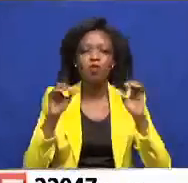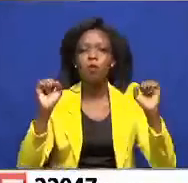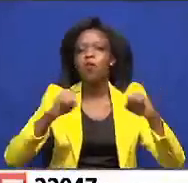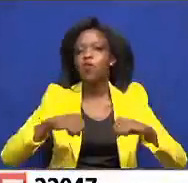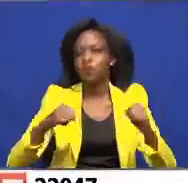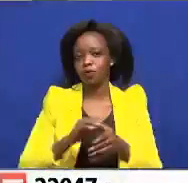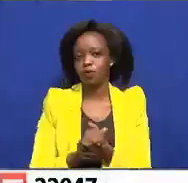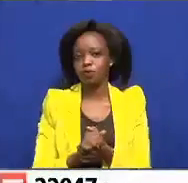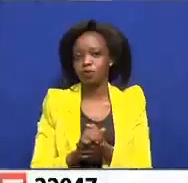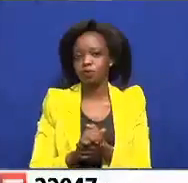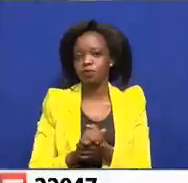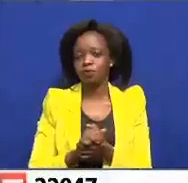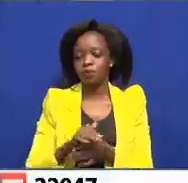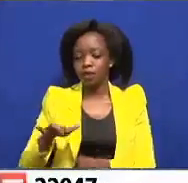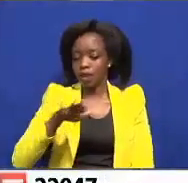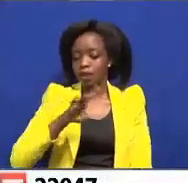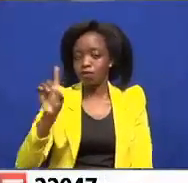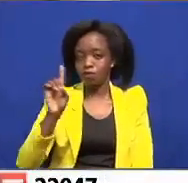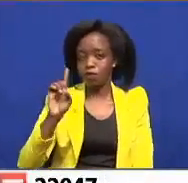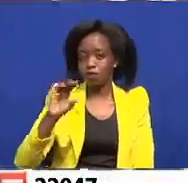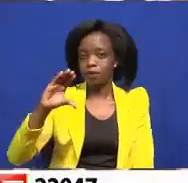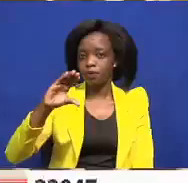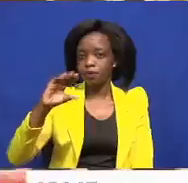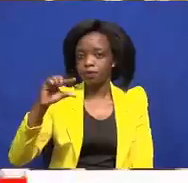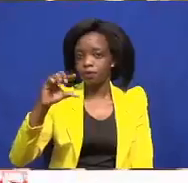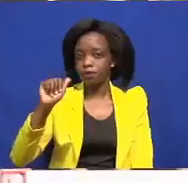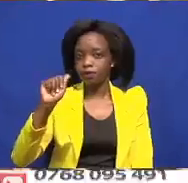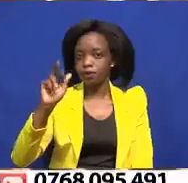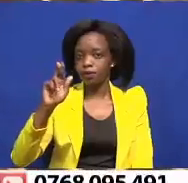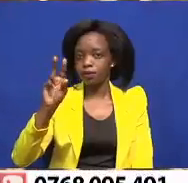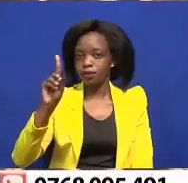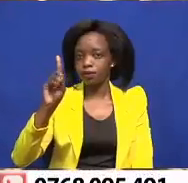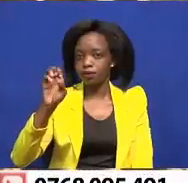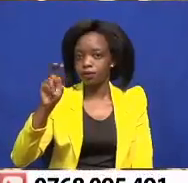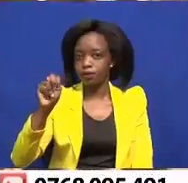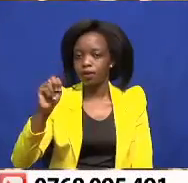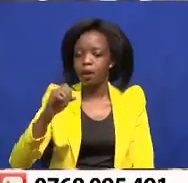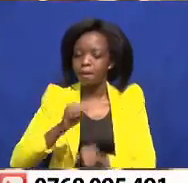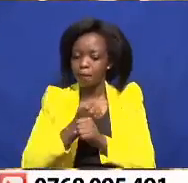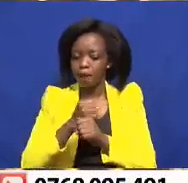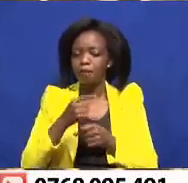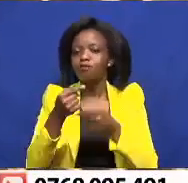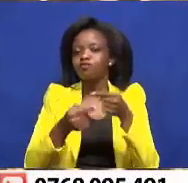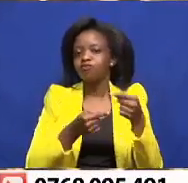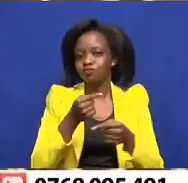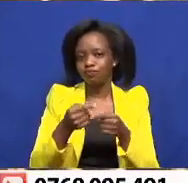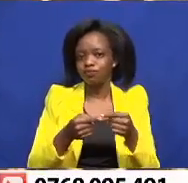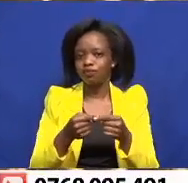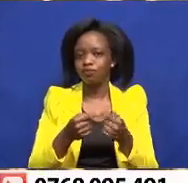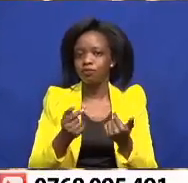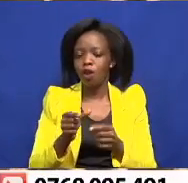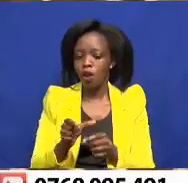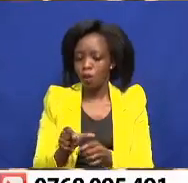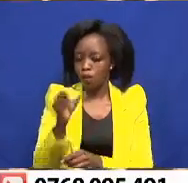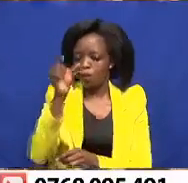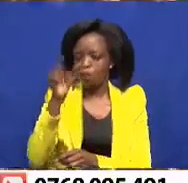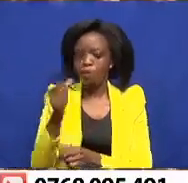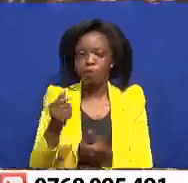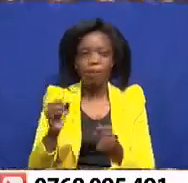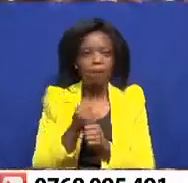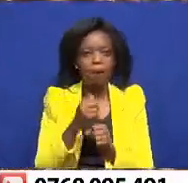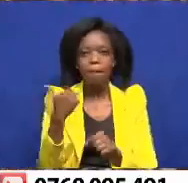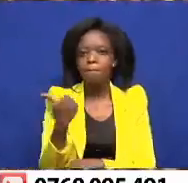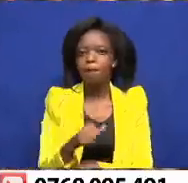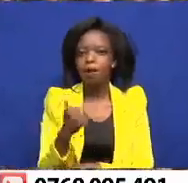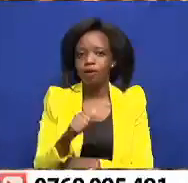At the Garden City in Nairobi, construction is still ongoing. Years later, not even poles have been put up.